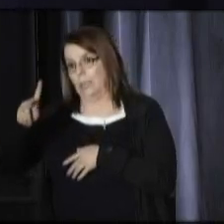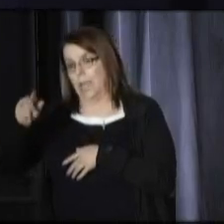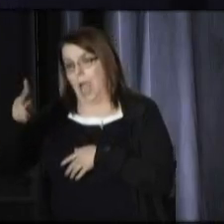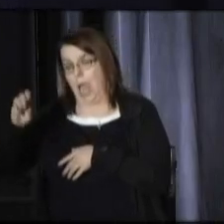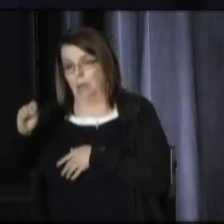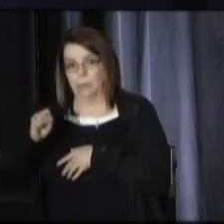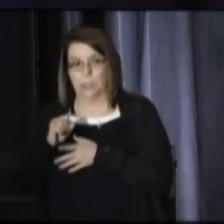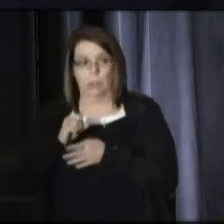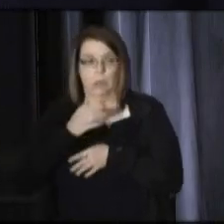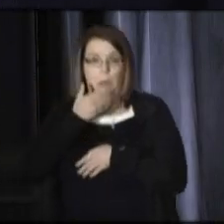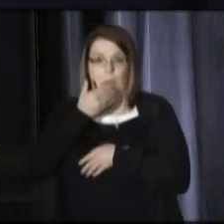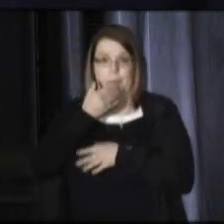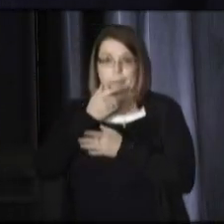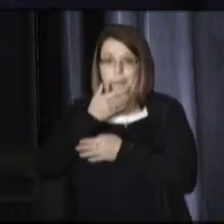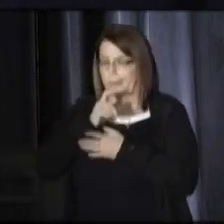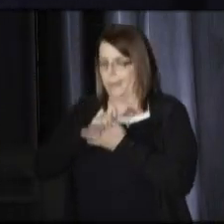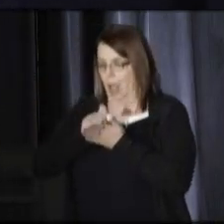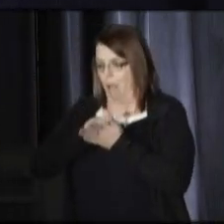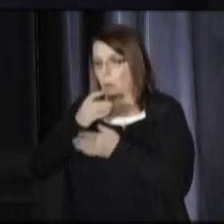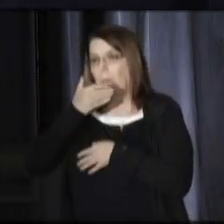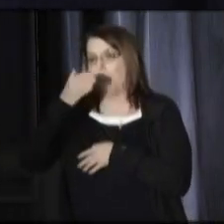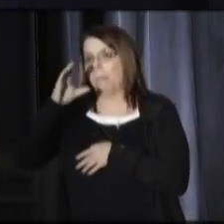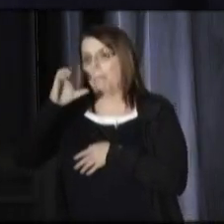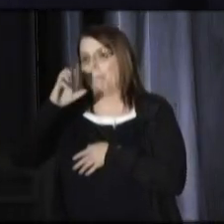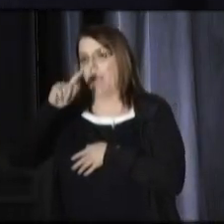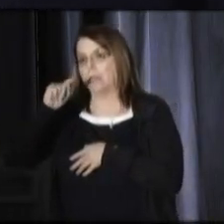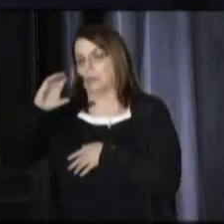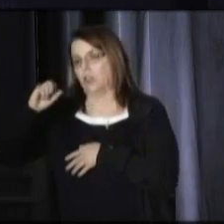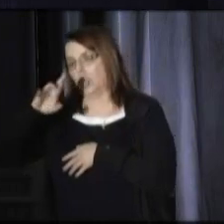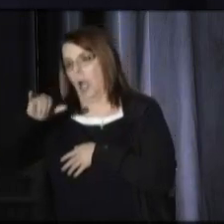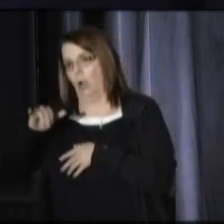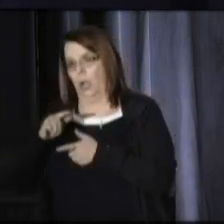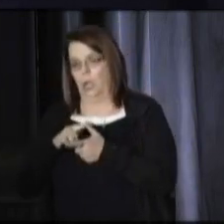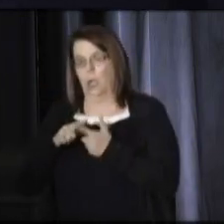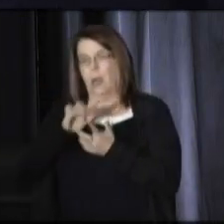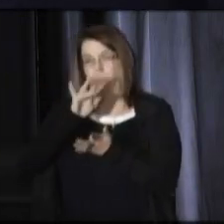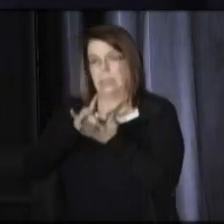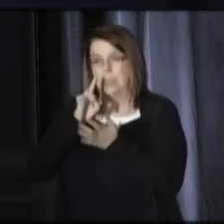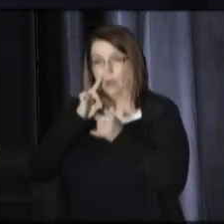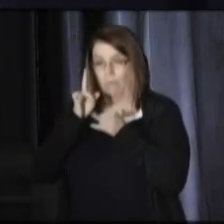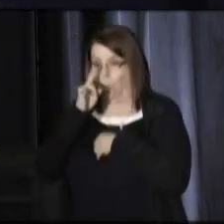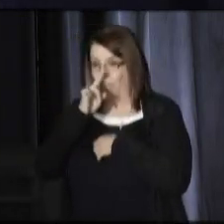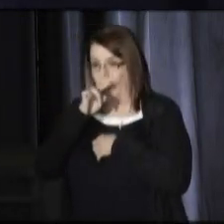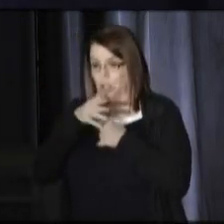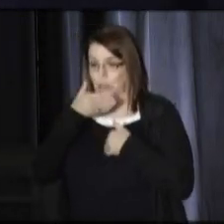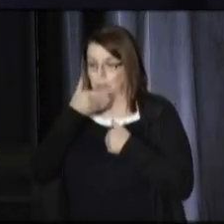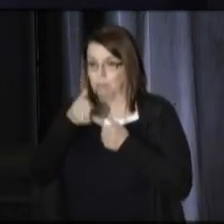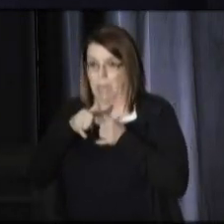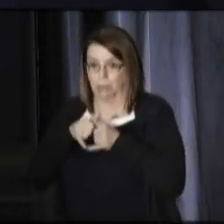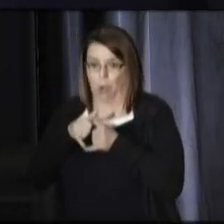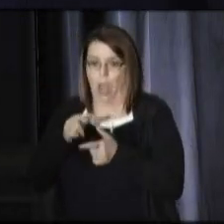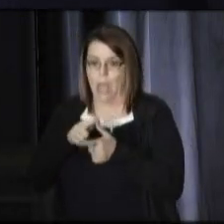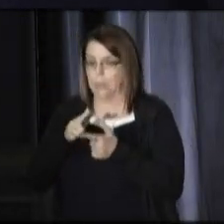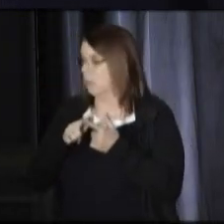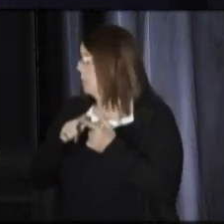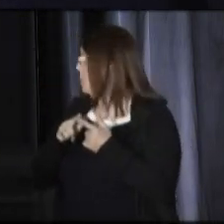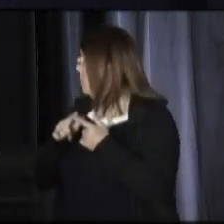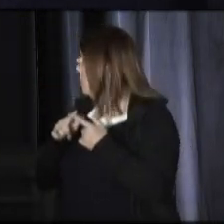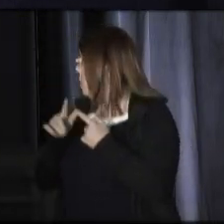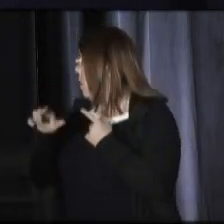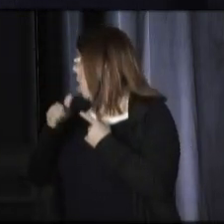others. Ming Cheng is a Kundiman Fellow, a Lambda Literary Award finalist, and a National Book